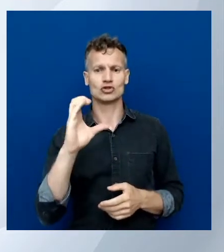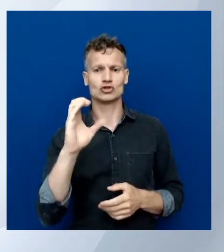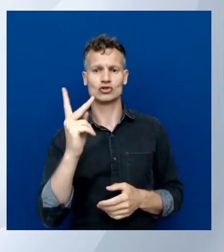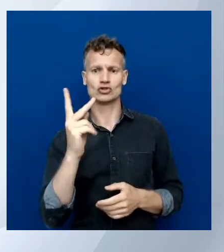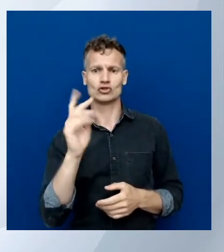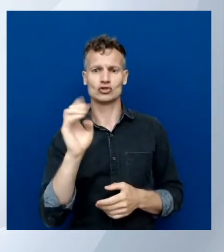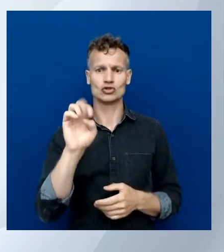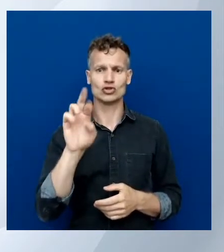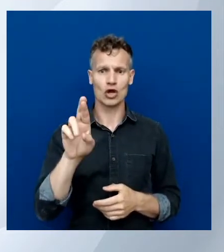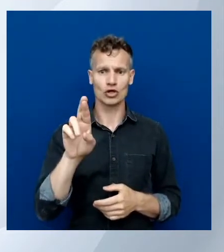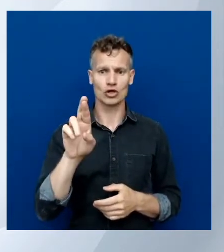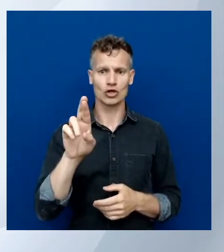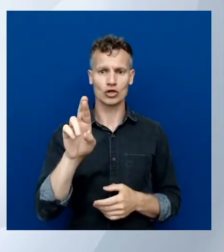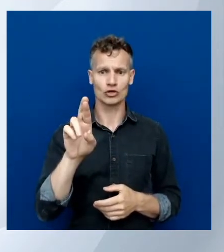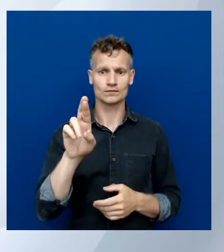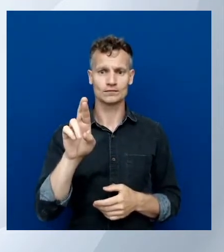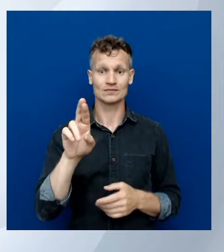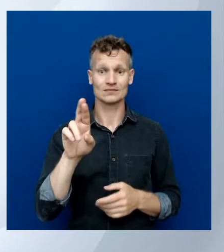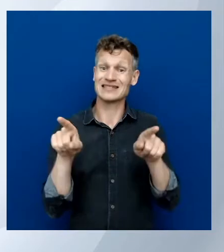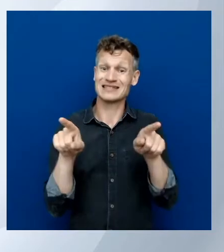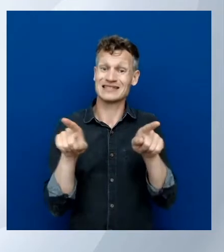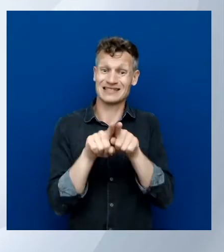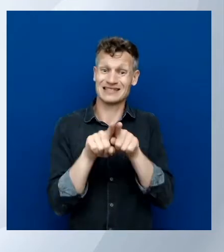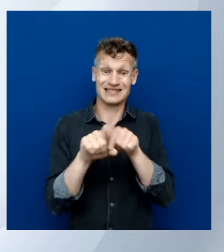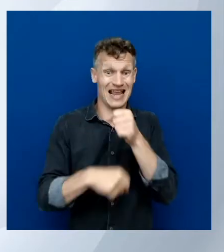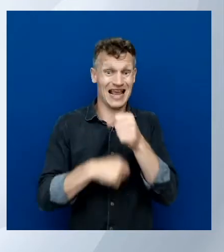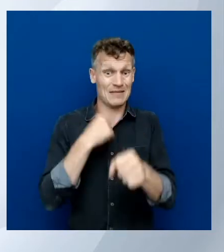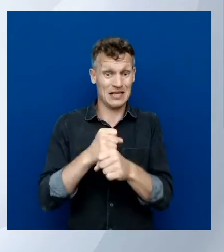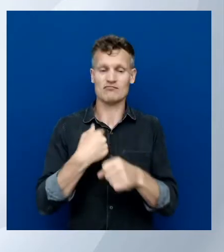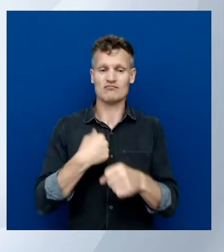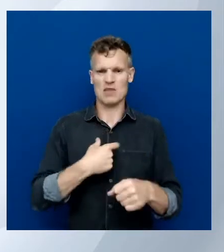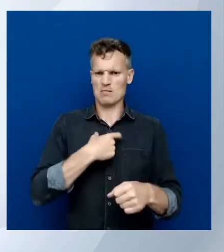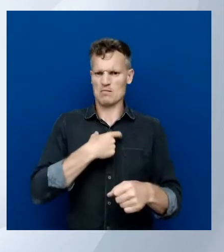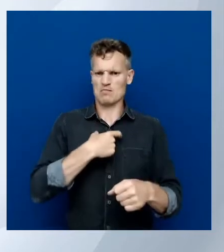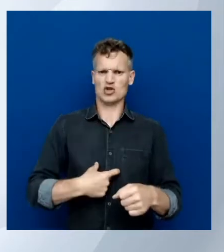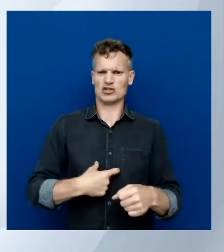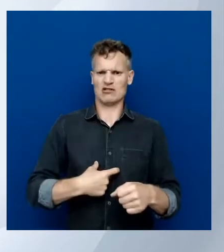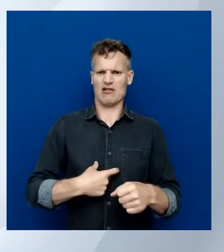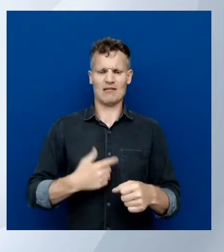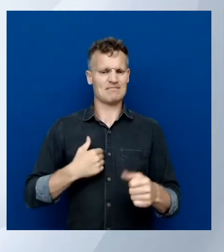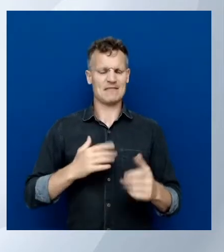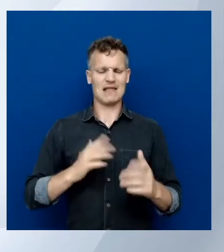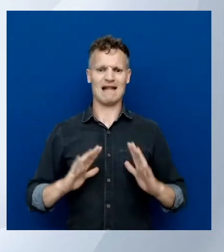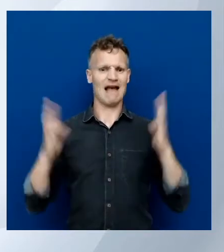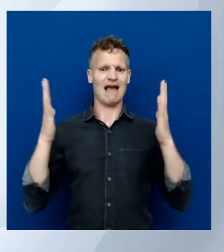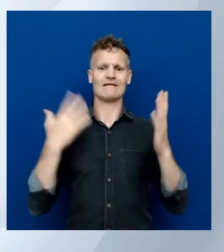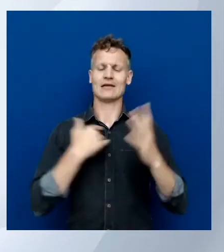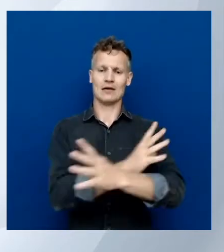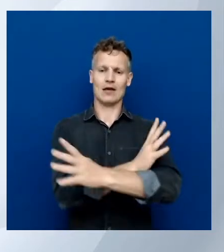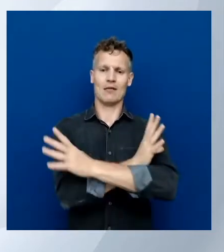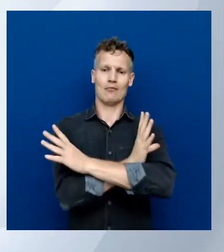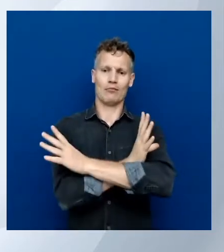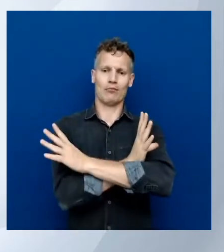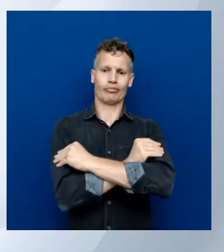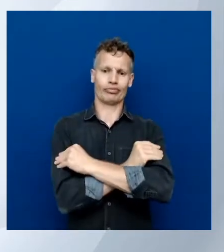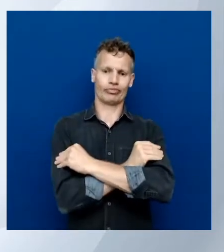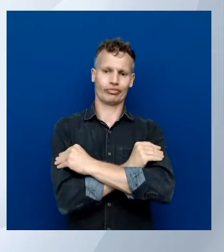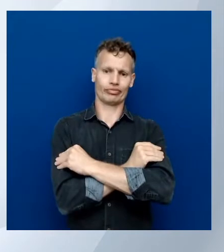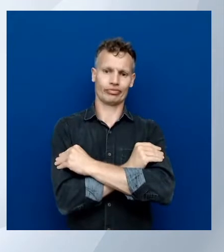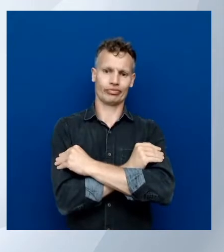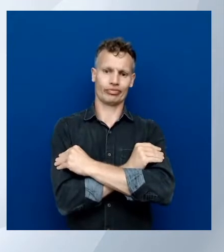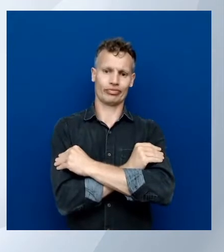me personally, something bad happened. I got burned out because I was the only IT person in a larger